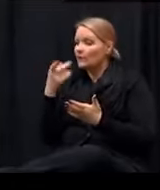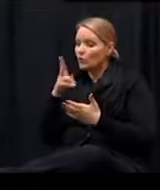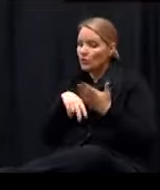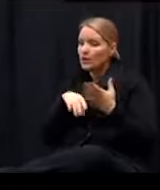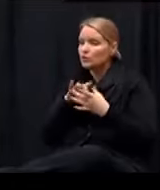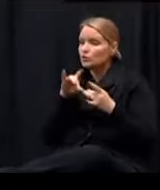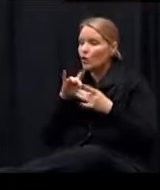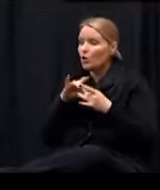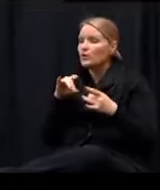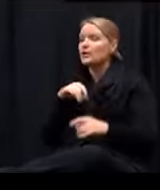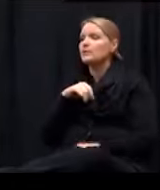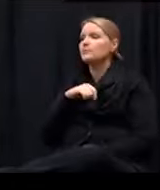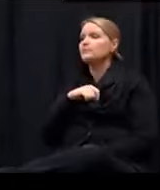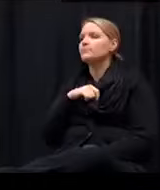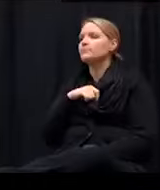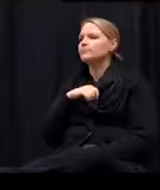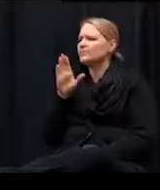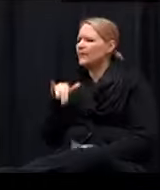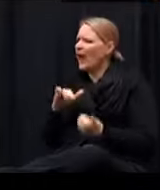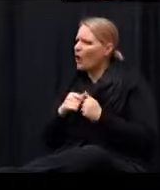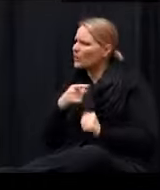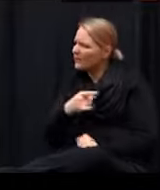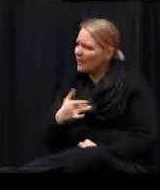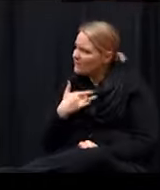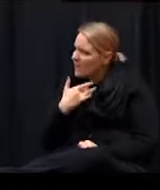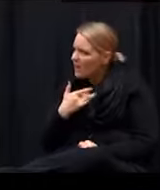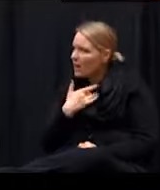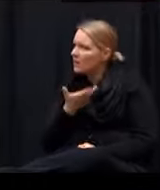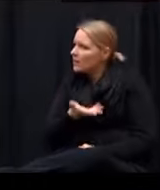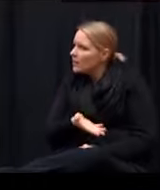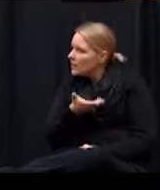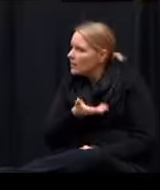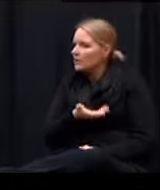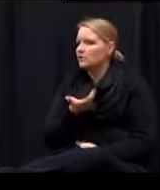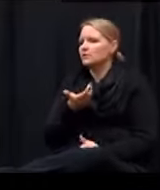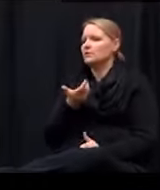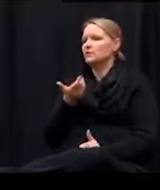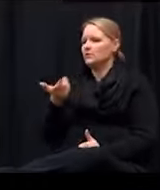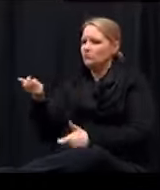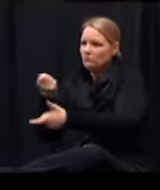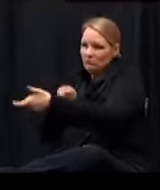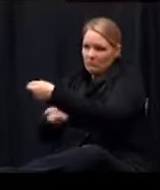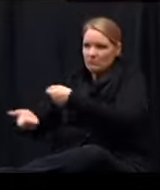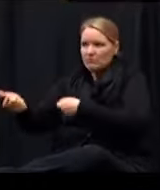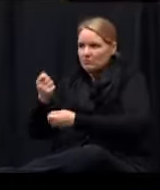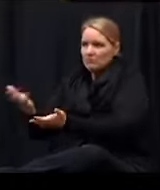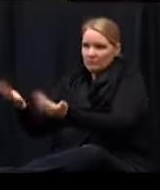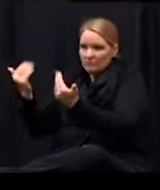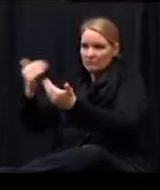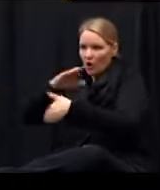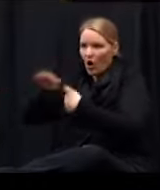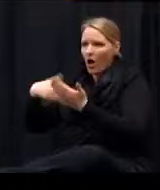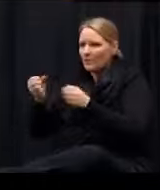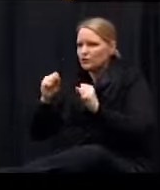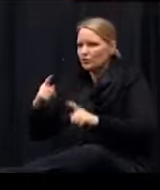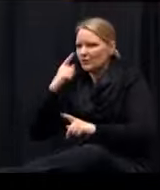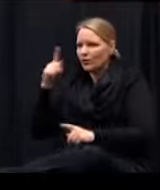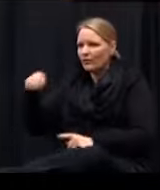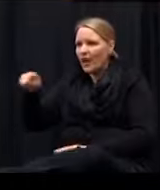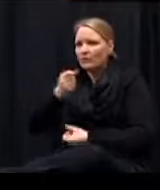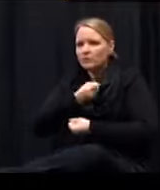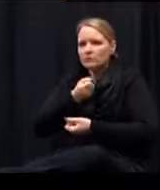story, how did that person feel? So getting into bringing it back, any opportunity to be able for them to